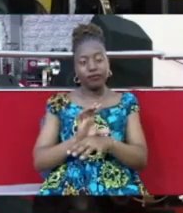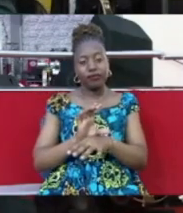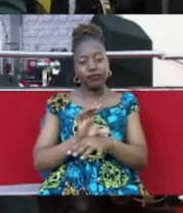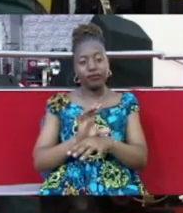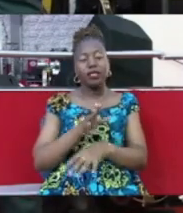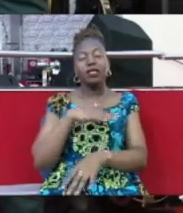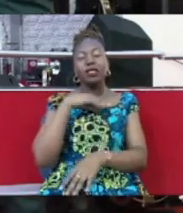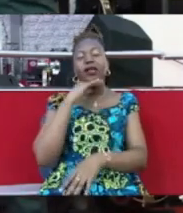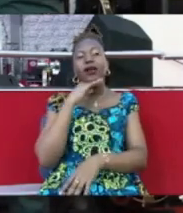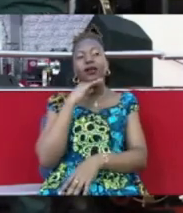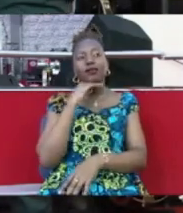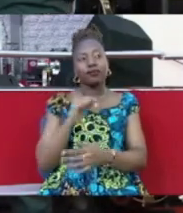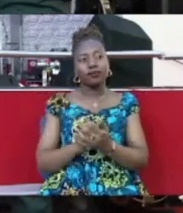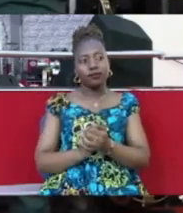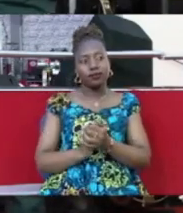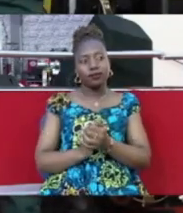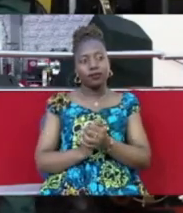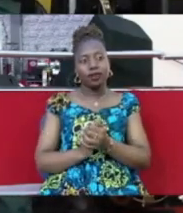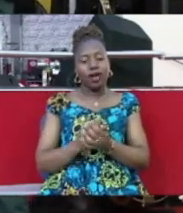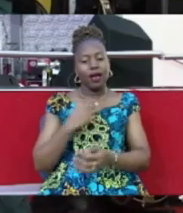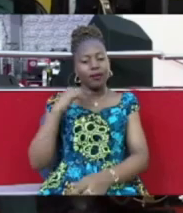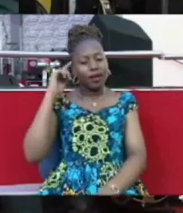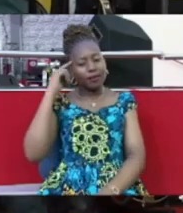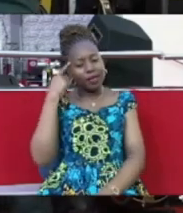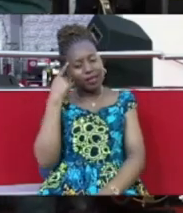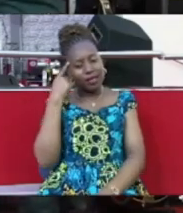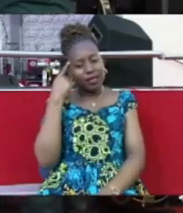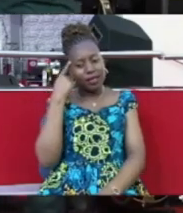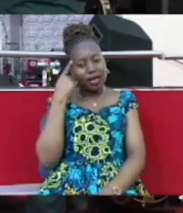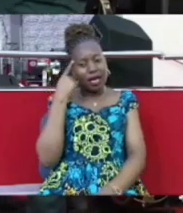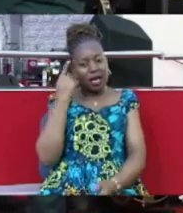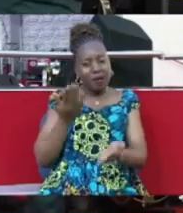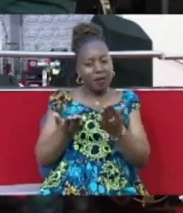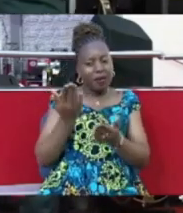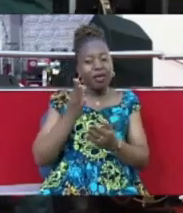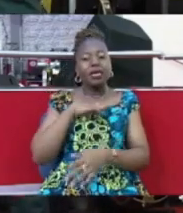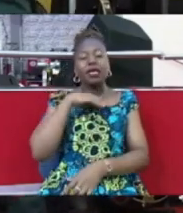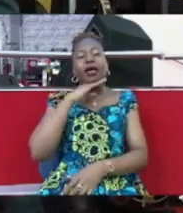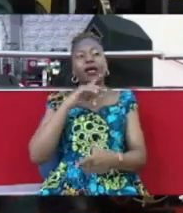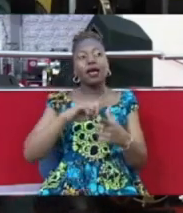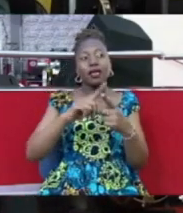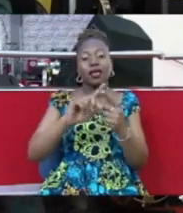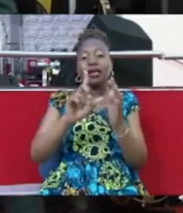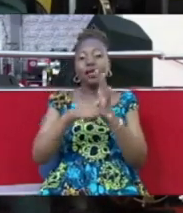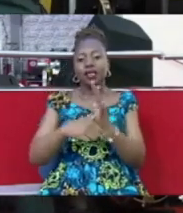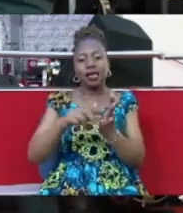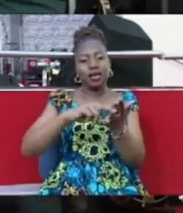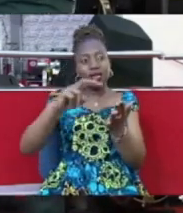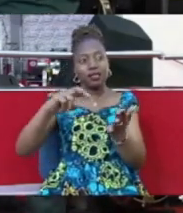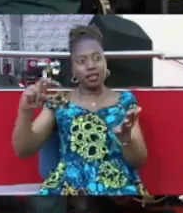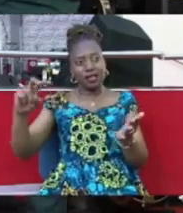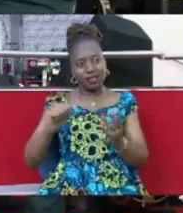passed on. And I'm thinking he could have passed on and then resurrected. Because I